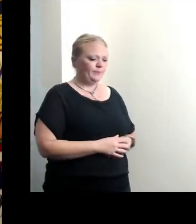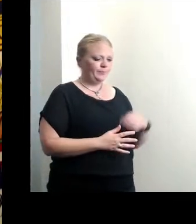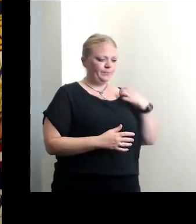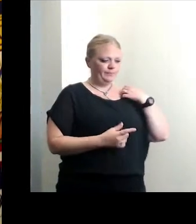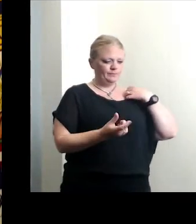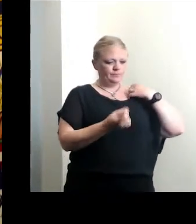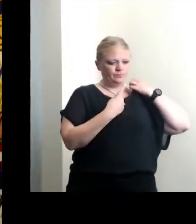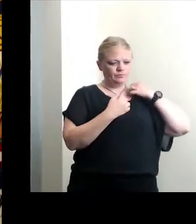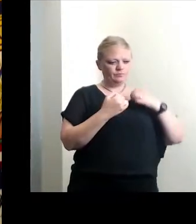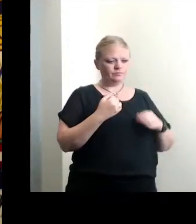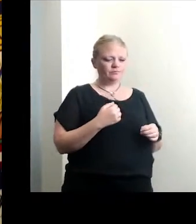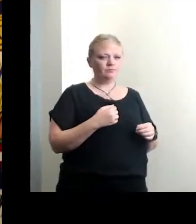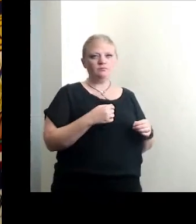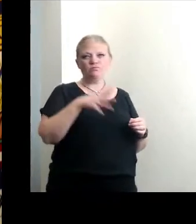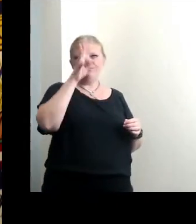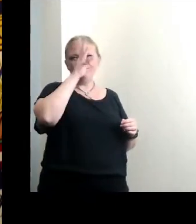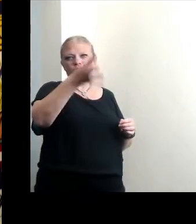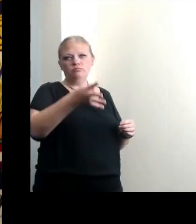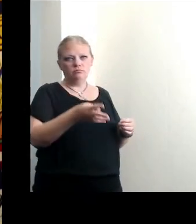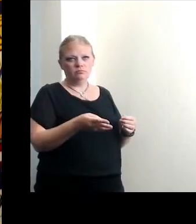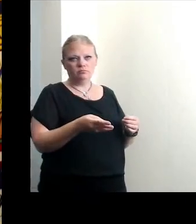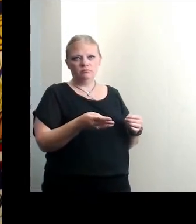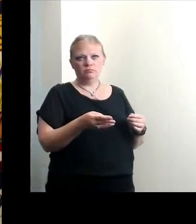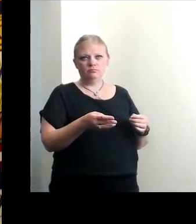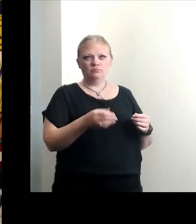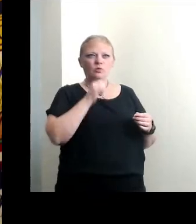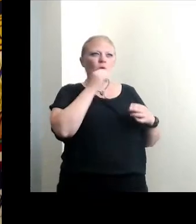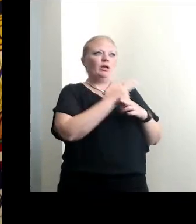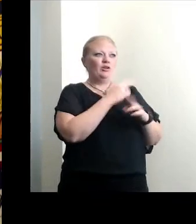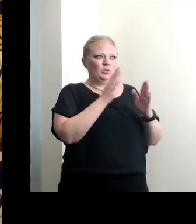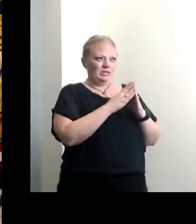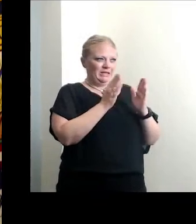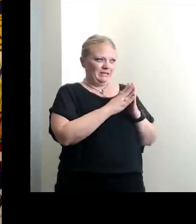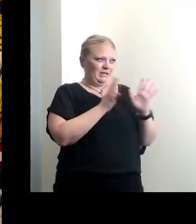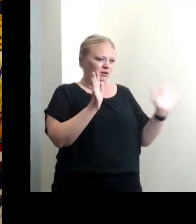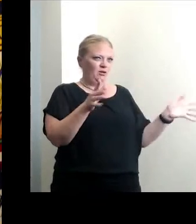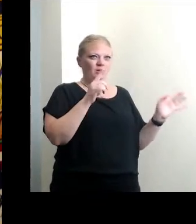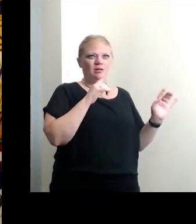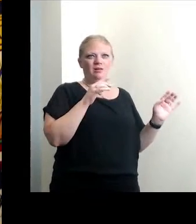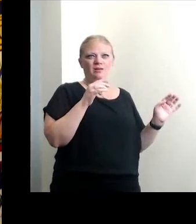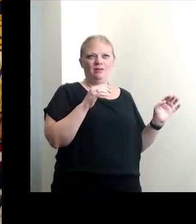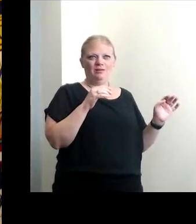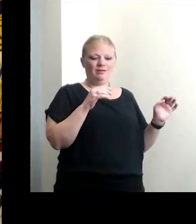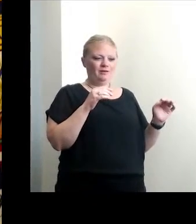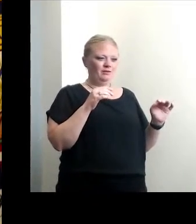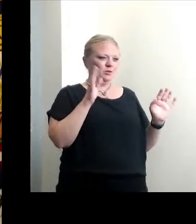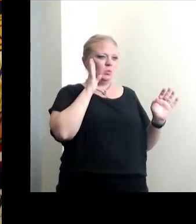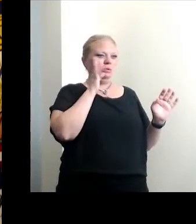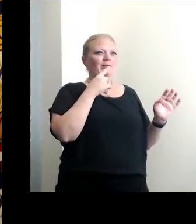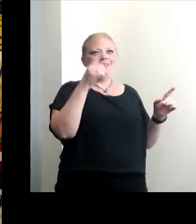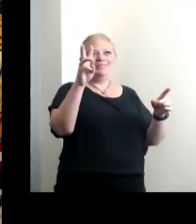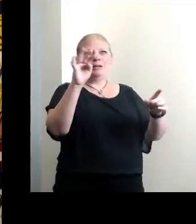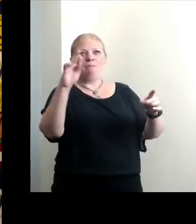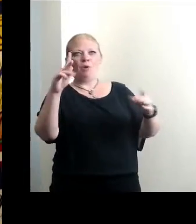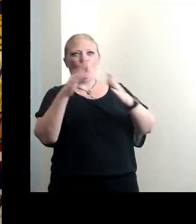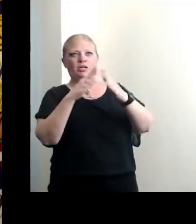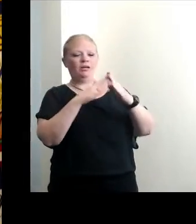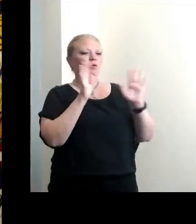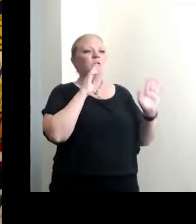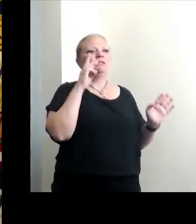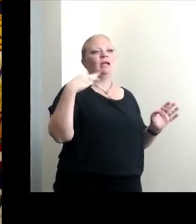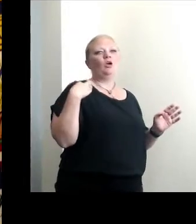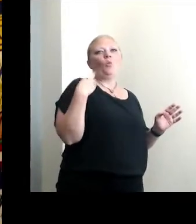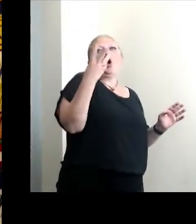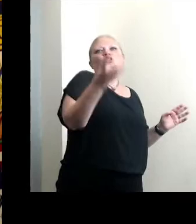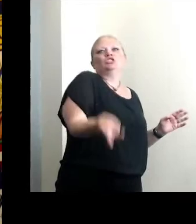was if a hypothetical town, let's not use a town that exists in our, let's say Washington. Let's say the town of Washington, which does not